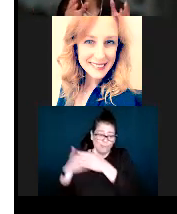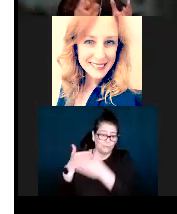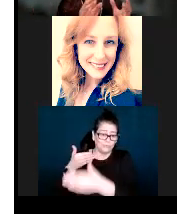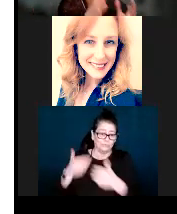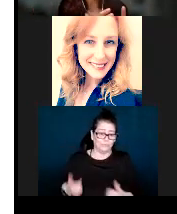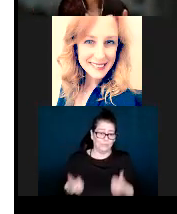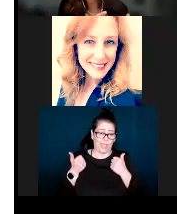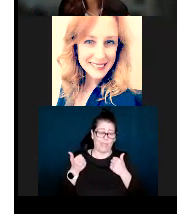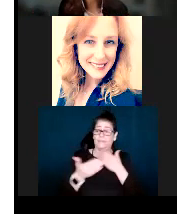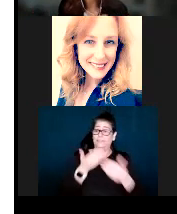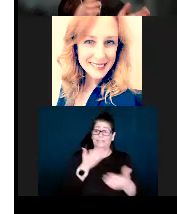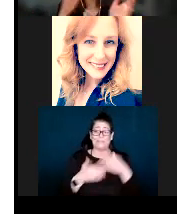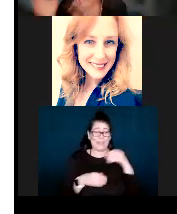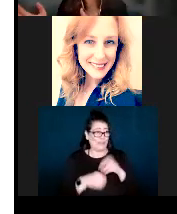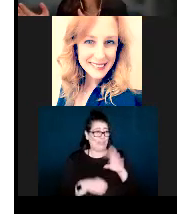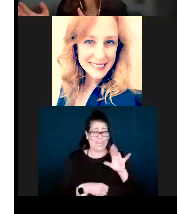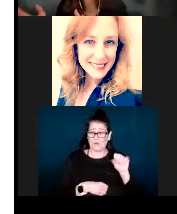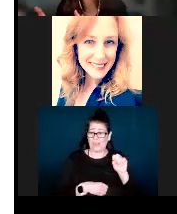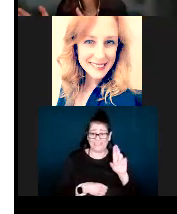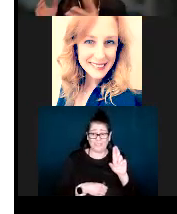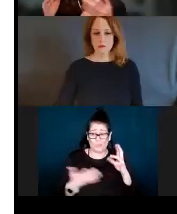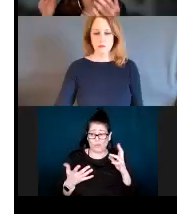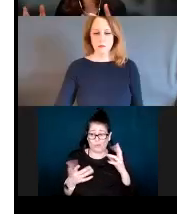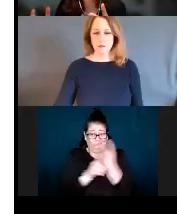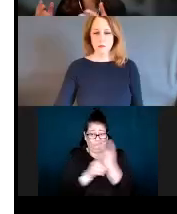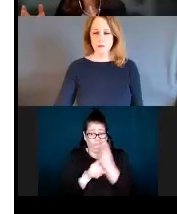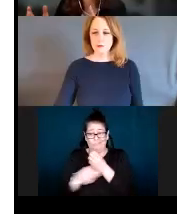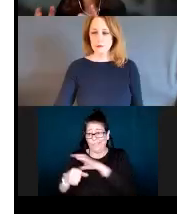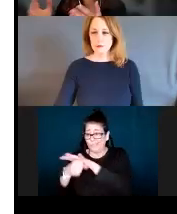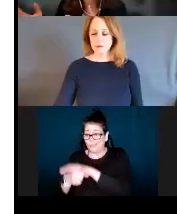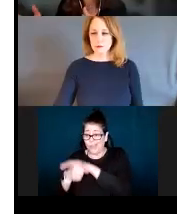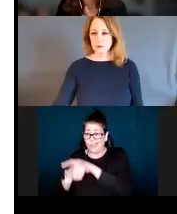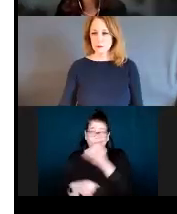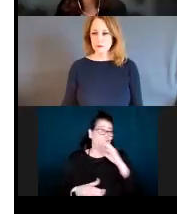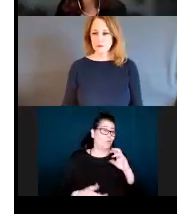or not they are in immediate crisis or they're experiencing stress where their nervous system is